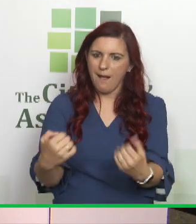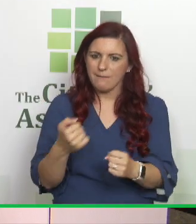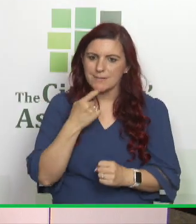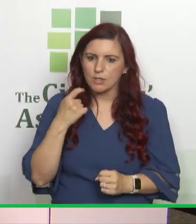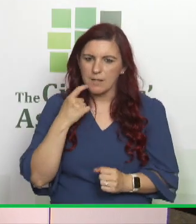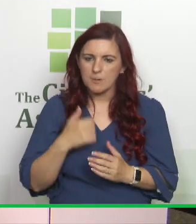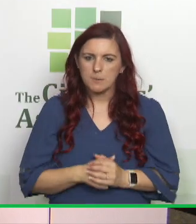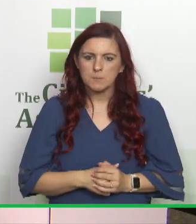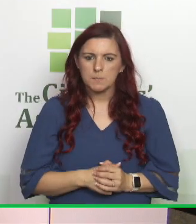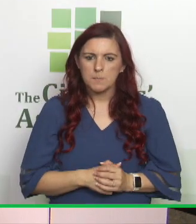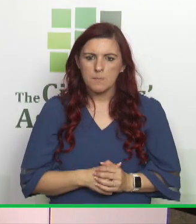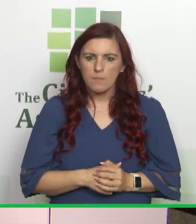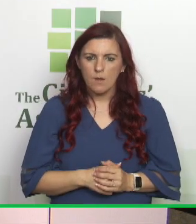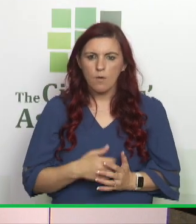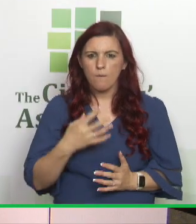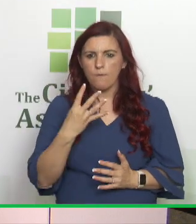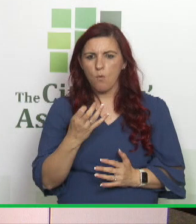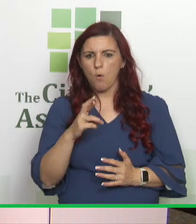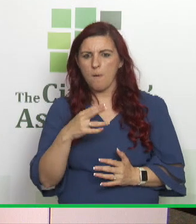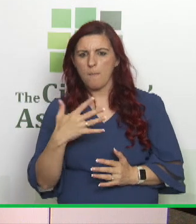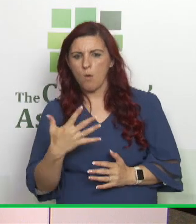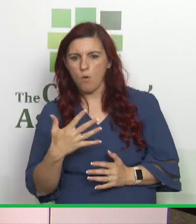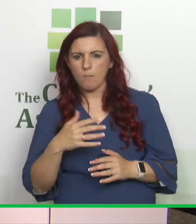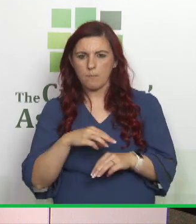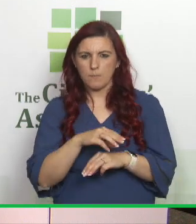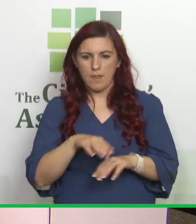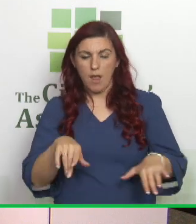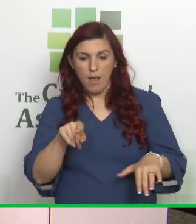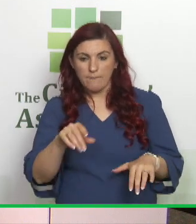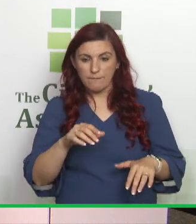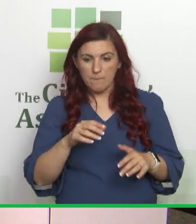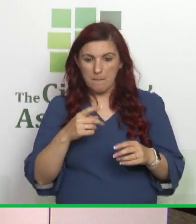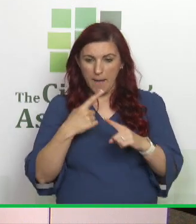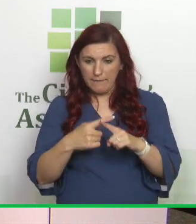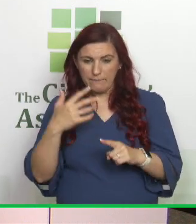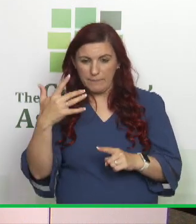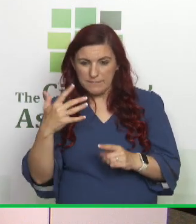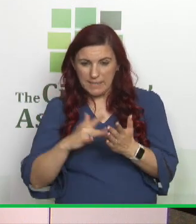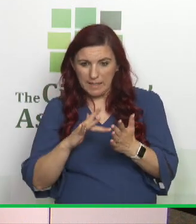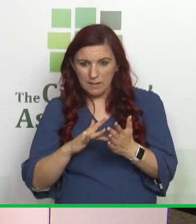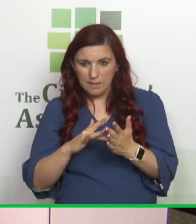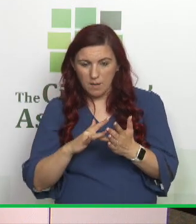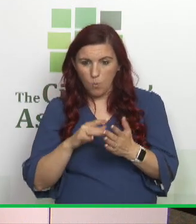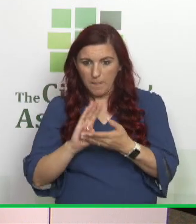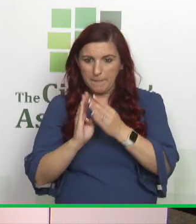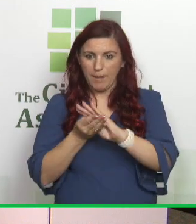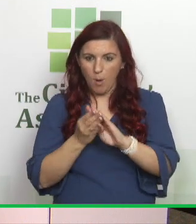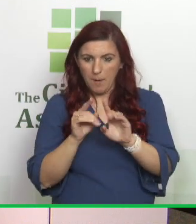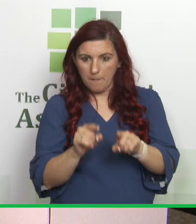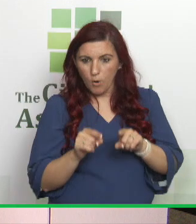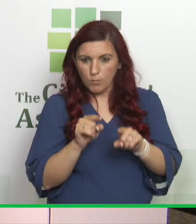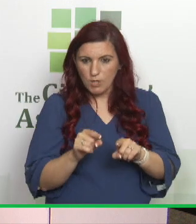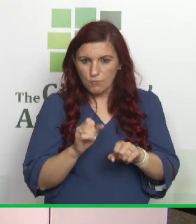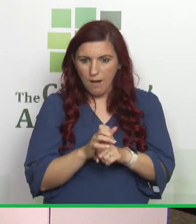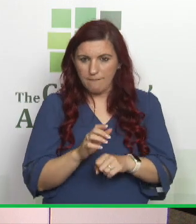People who experience 4 or more adverse childhood experiences are 15 times more likely to be a perpetrator of violence in the last 12